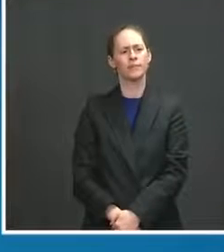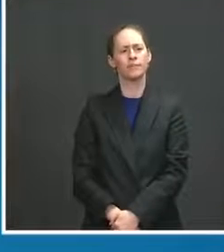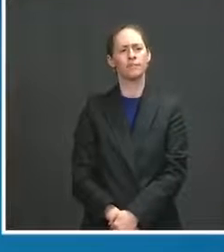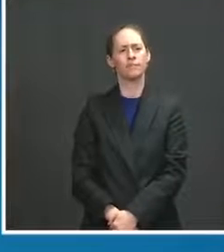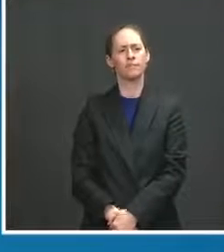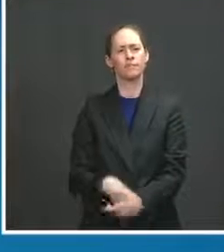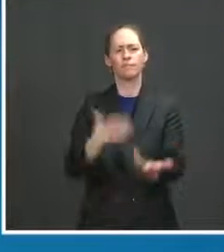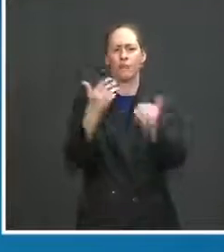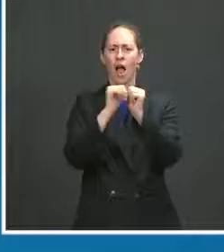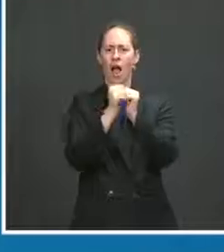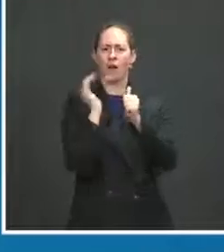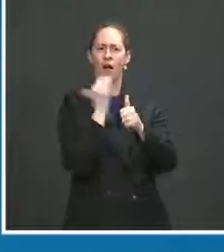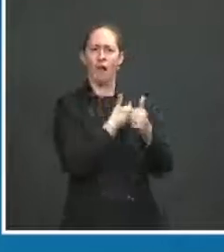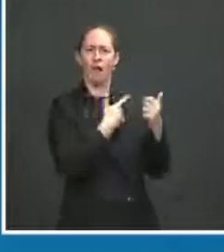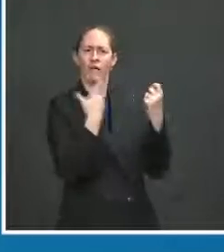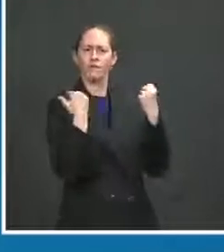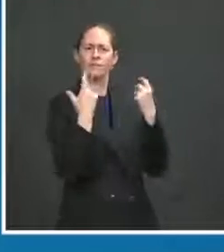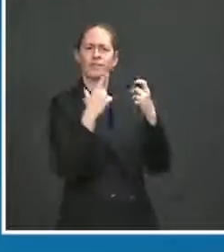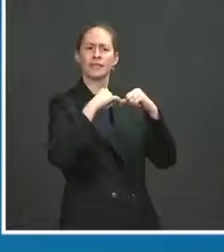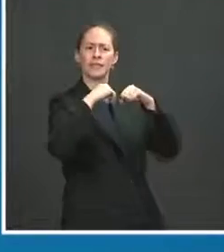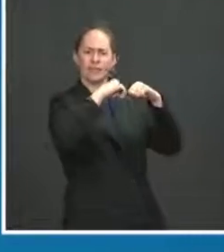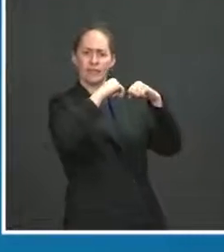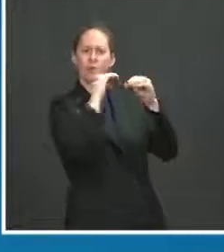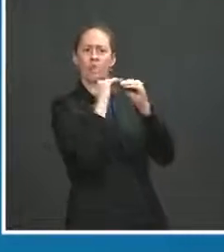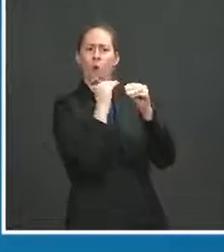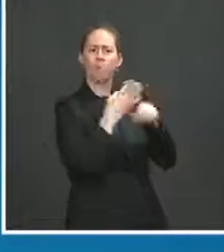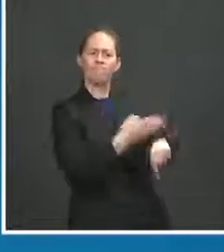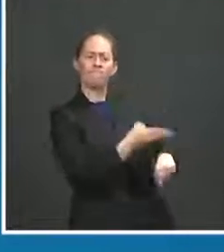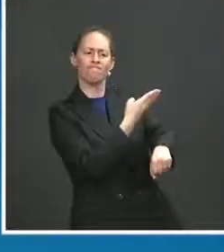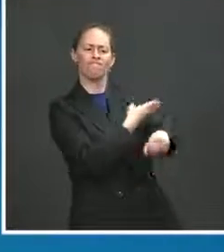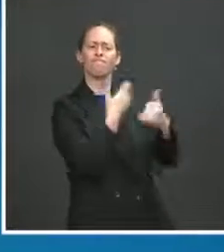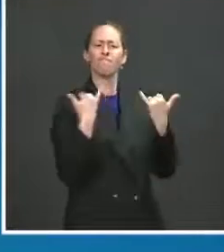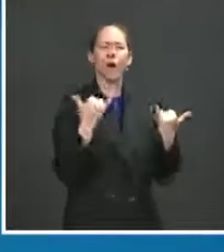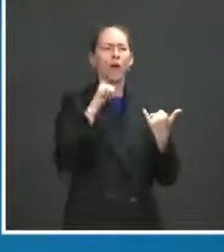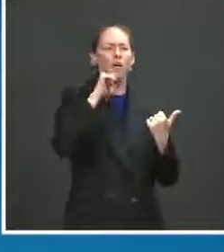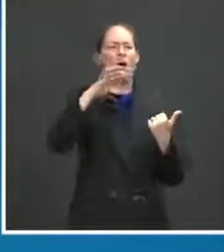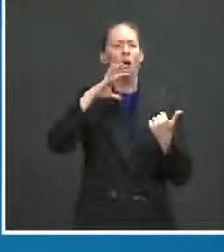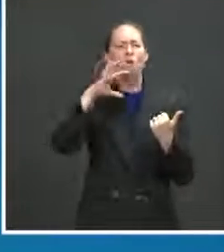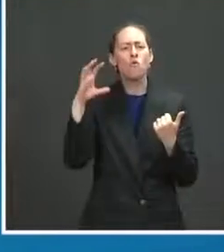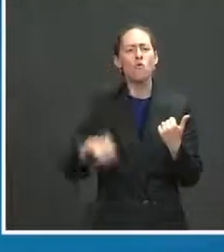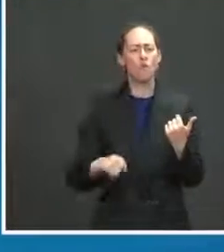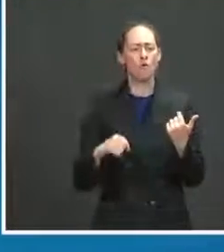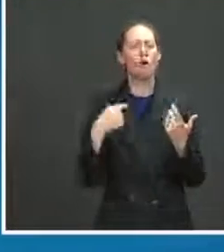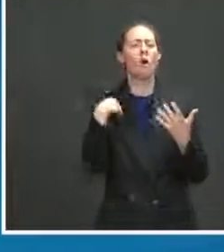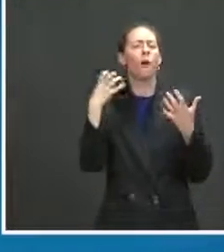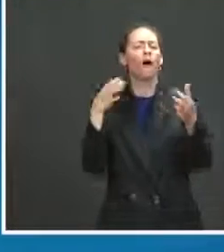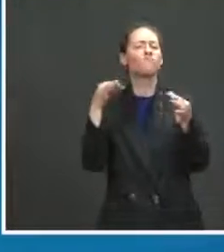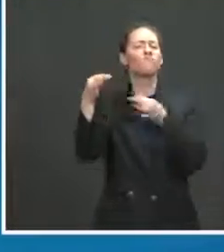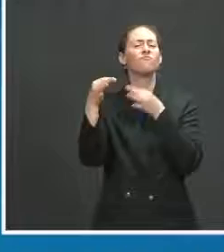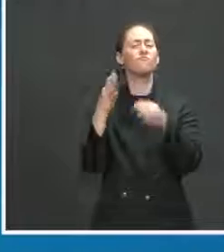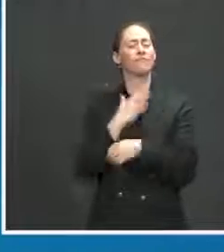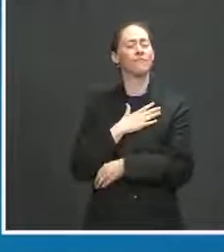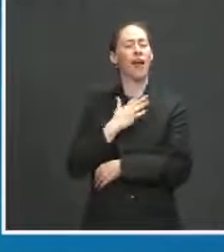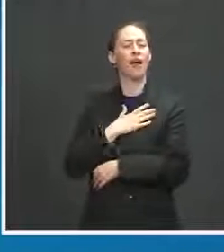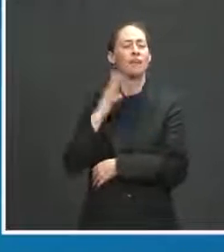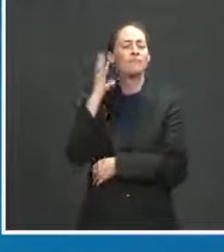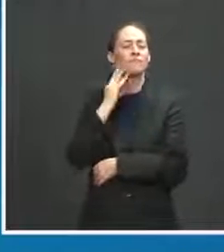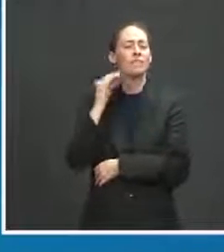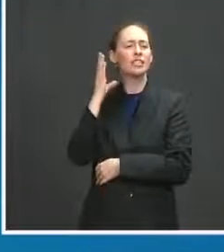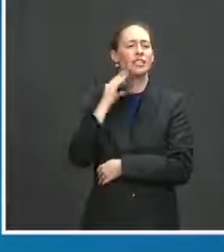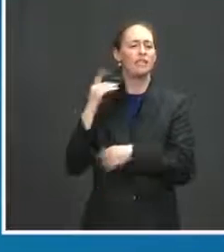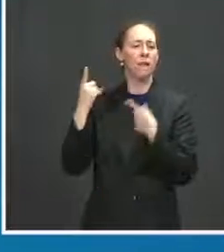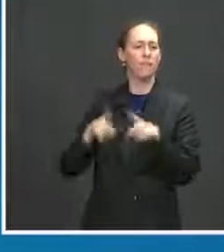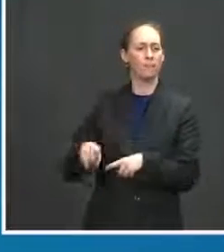threats. So let me share with you, for example, a personal experience. A few years ago, when I was in the United States